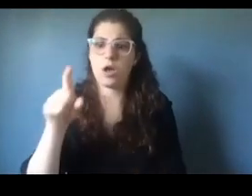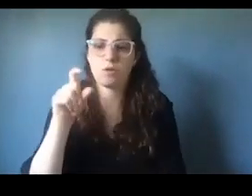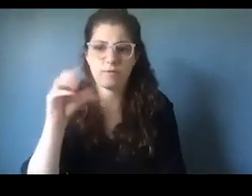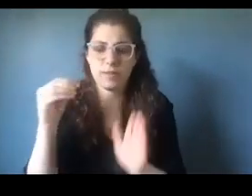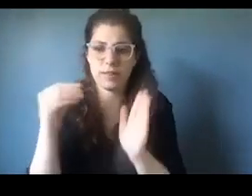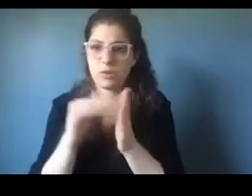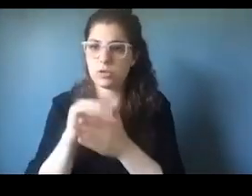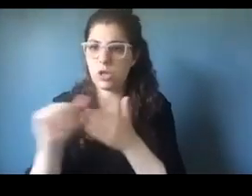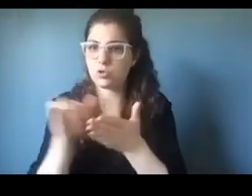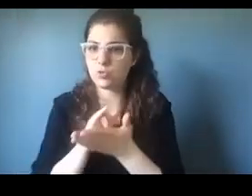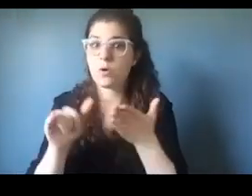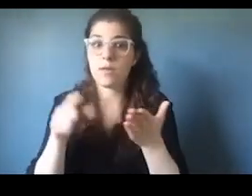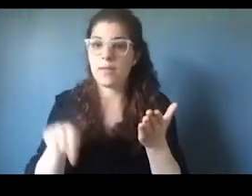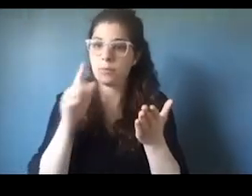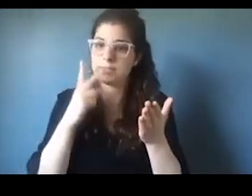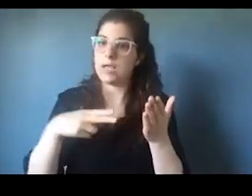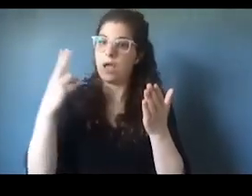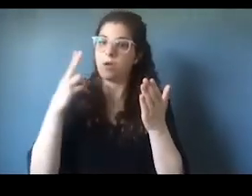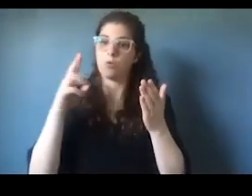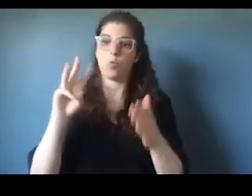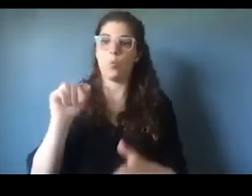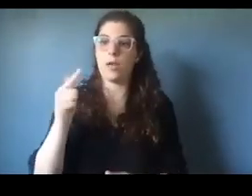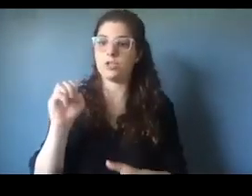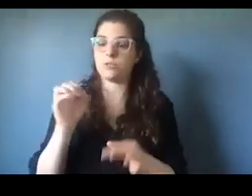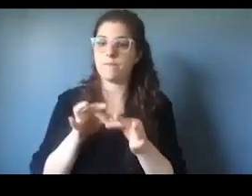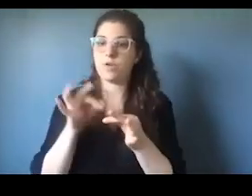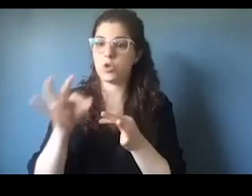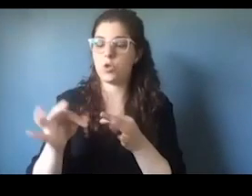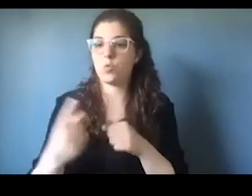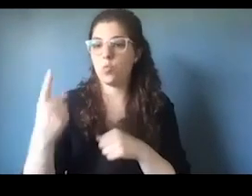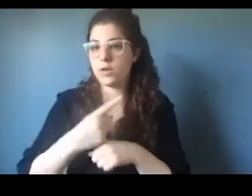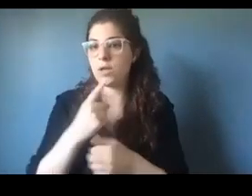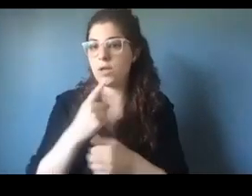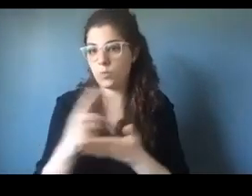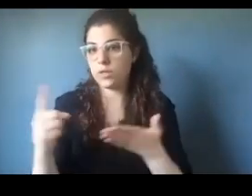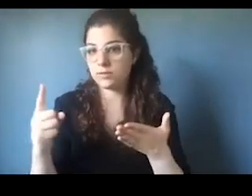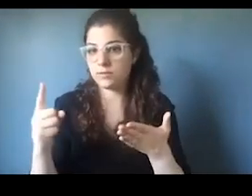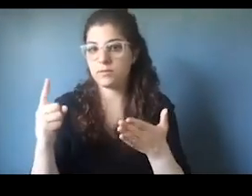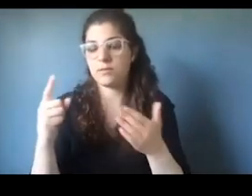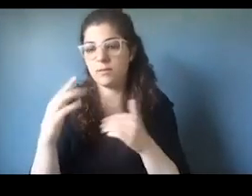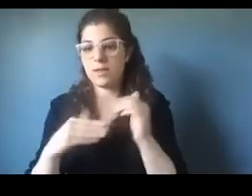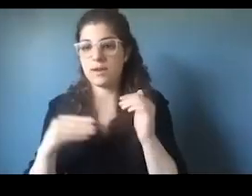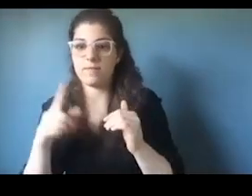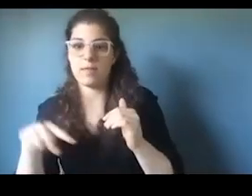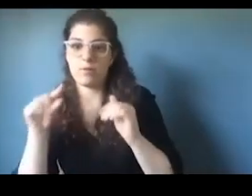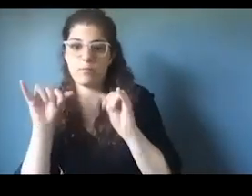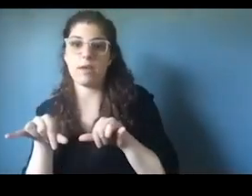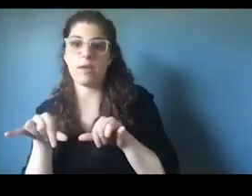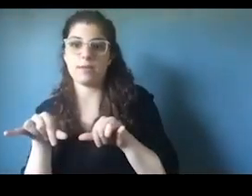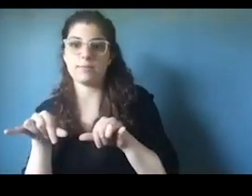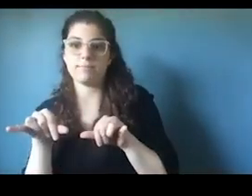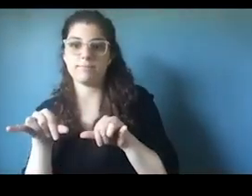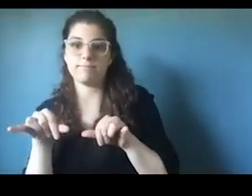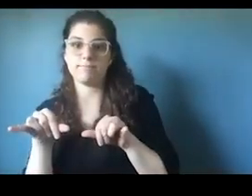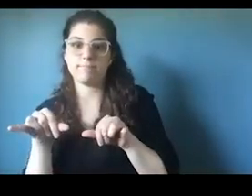York, would actually see higher wages being furloughed one day a week than if they remained